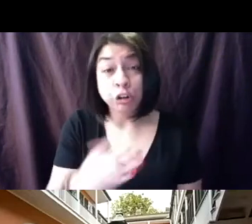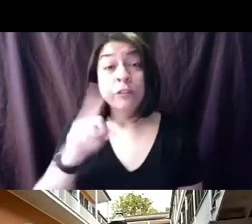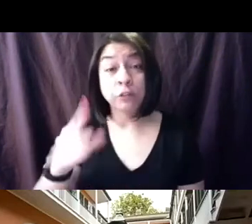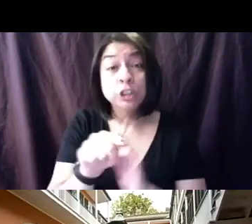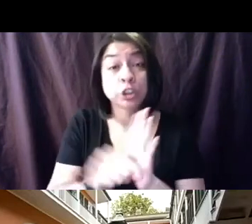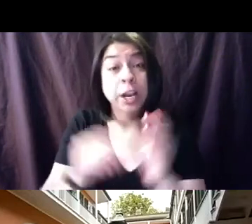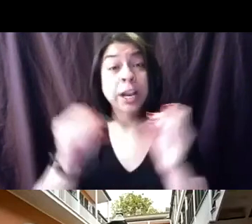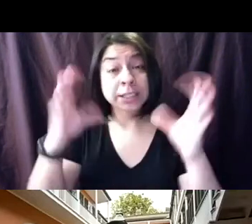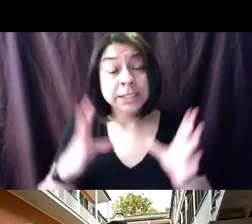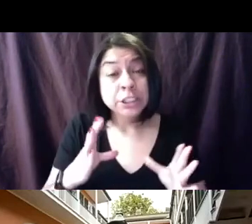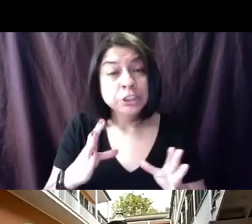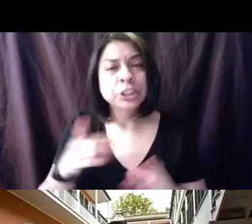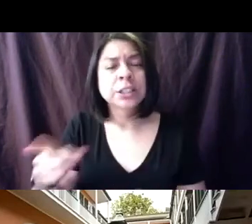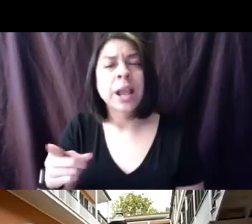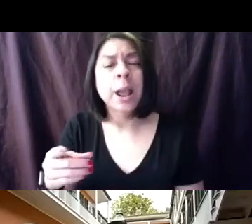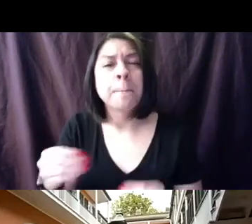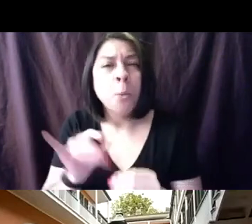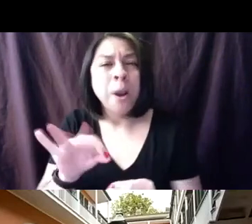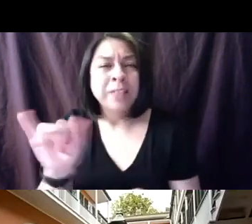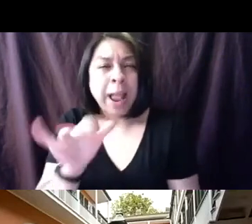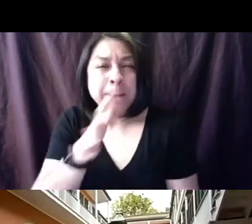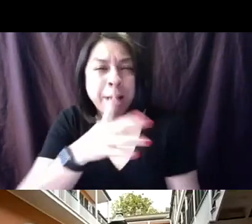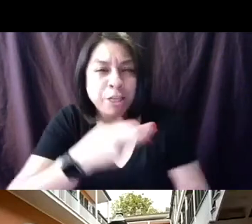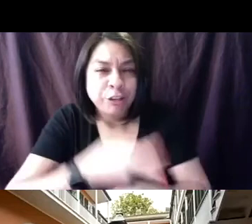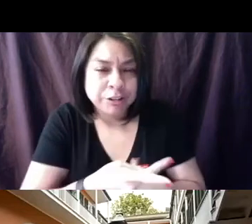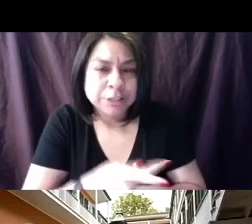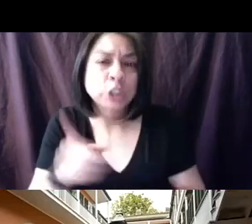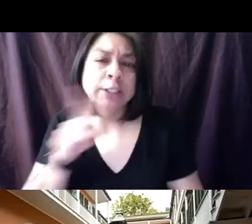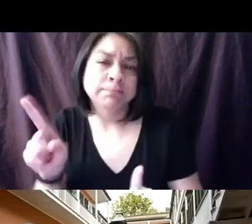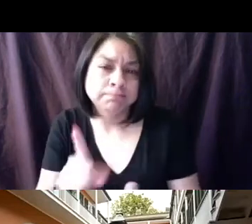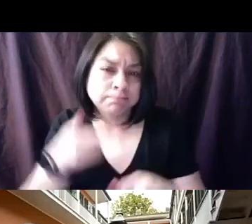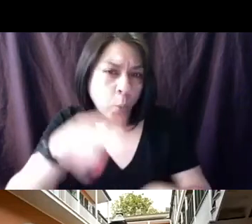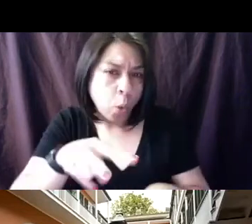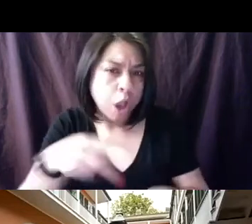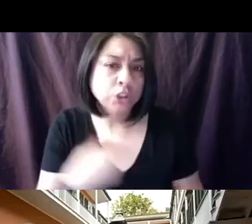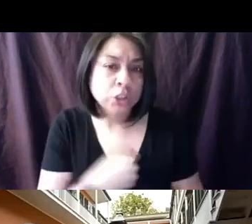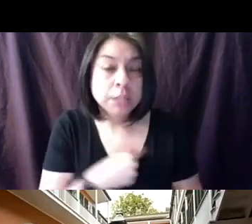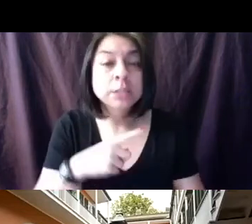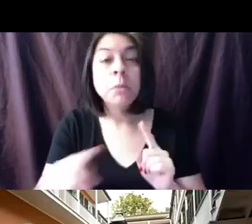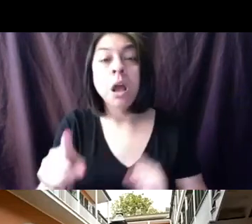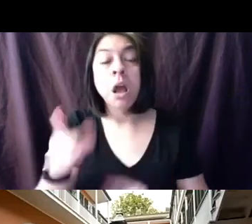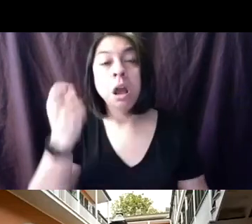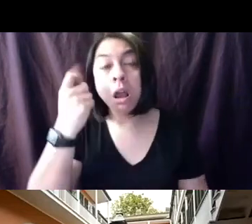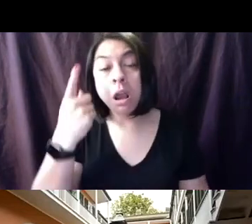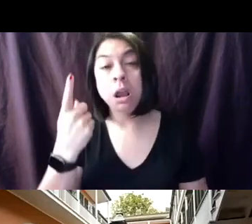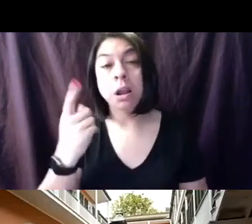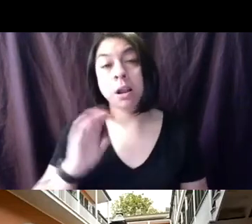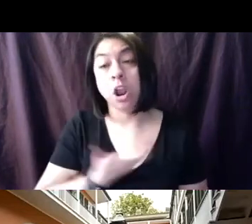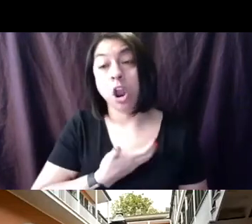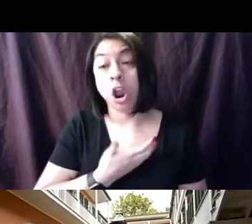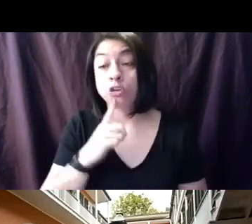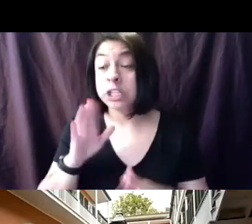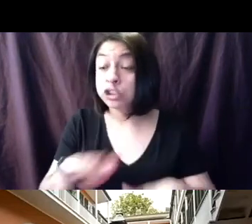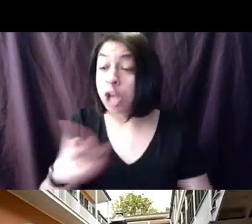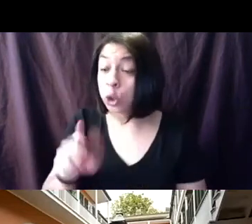that was more motherly than anything. So she was right there with us. But as far as our childhood